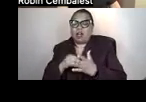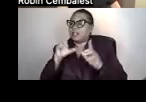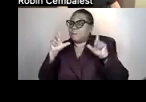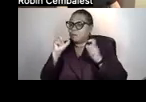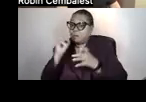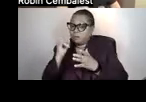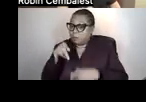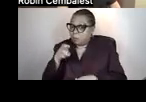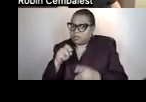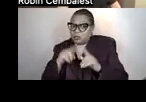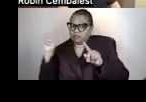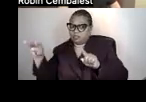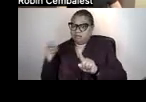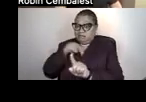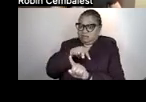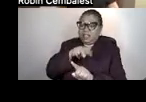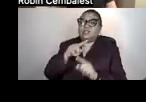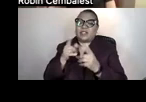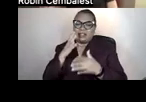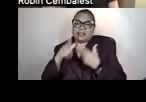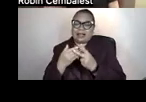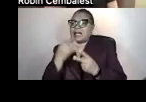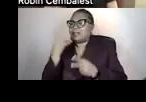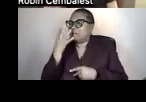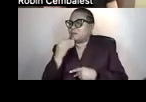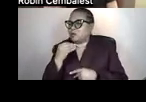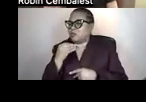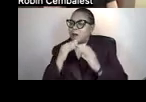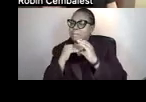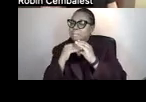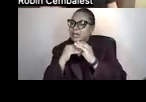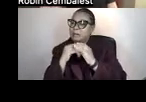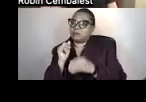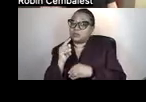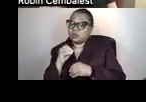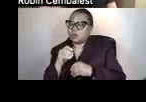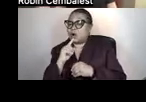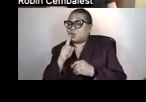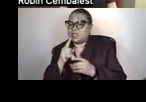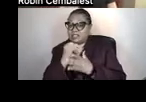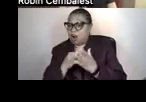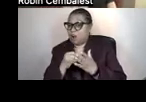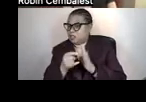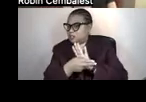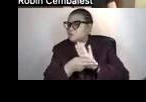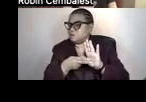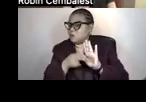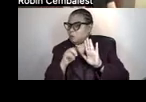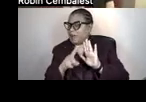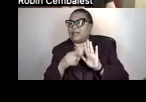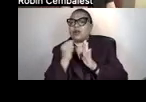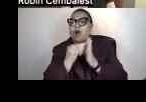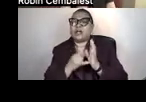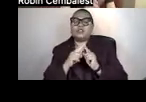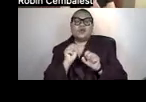and the studio views. So this is a kind of beautiful minimal studio, which fits this artist brand because it's an artist